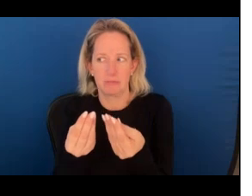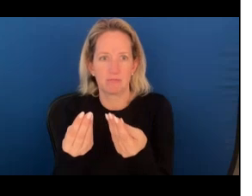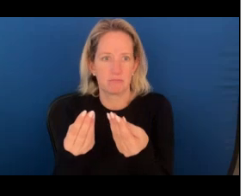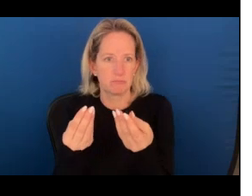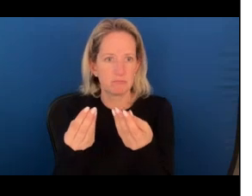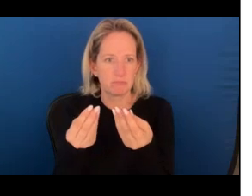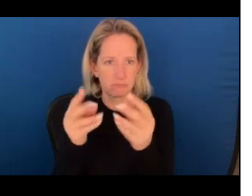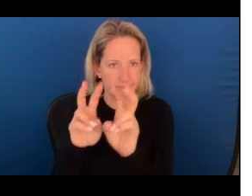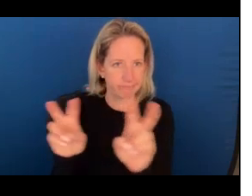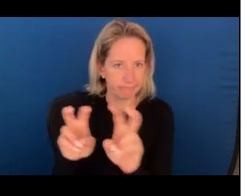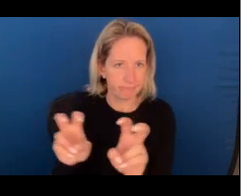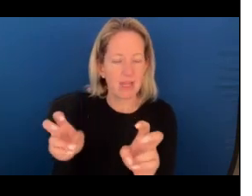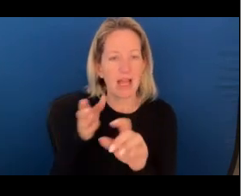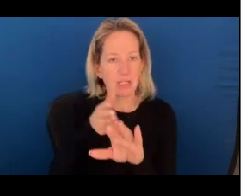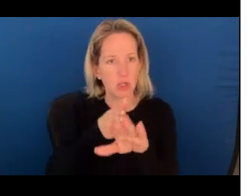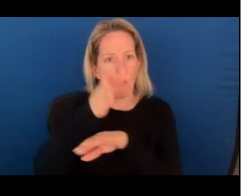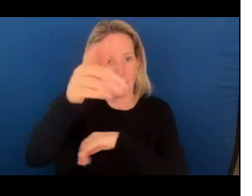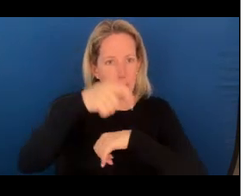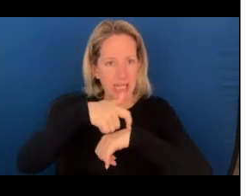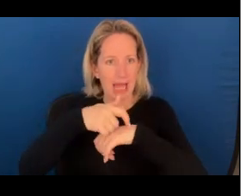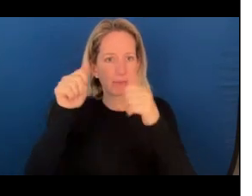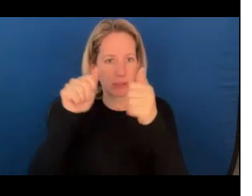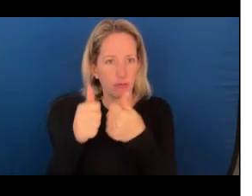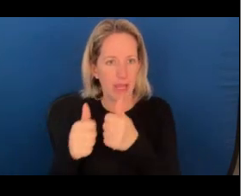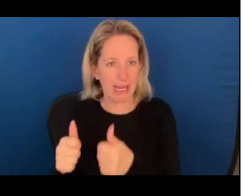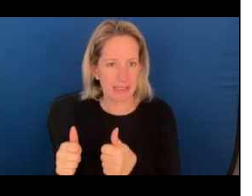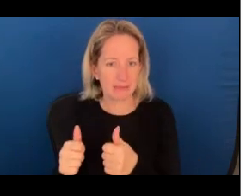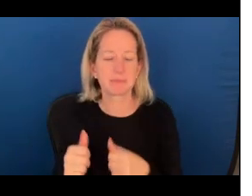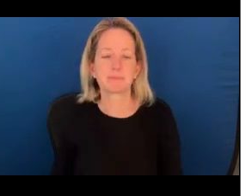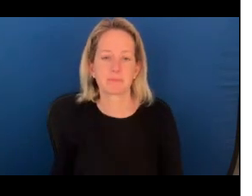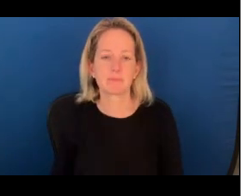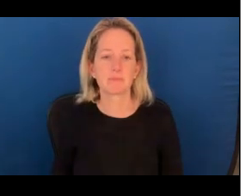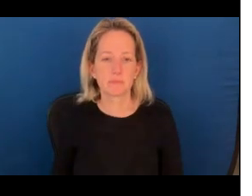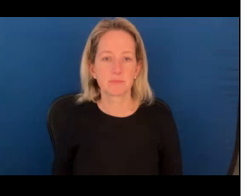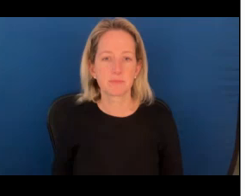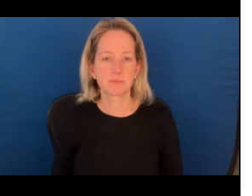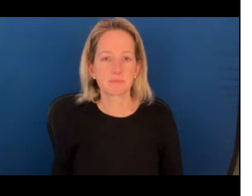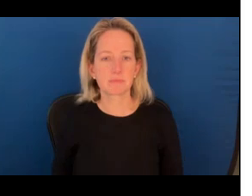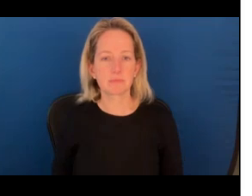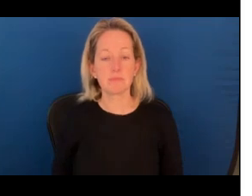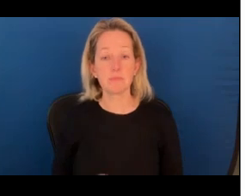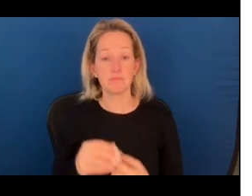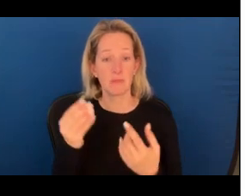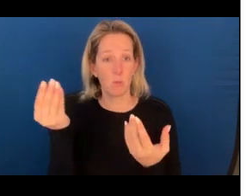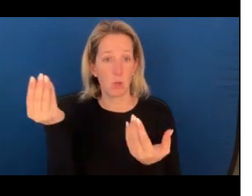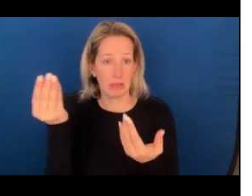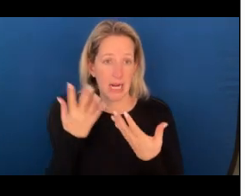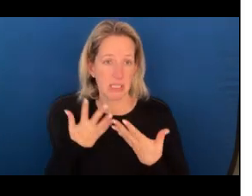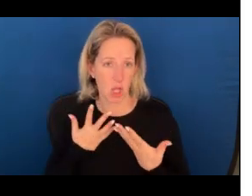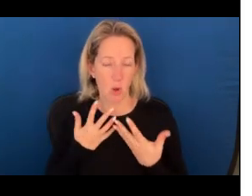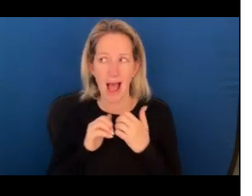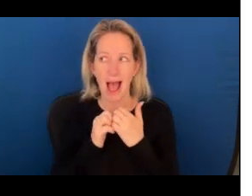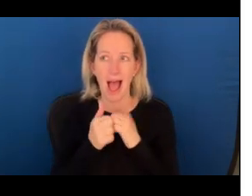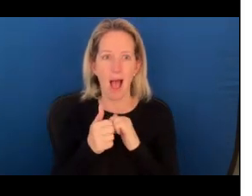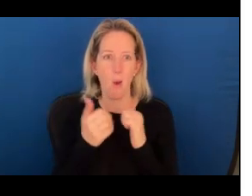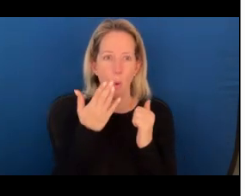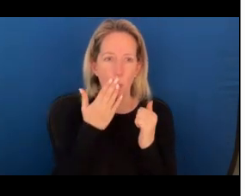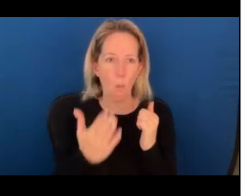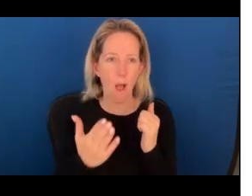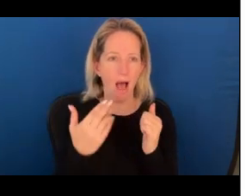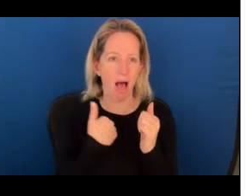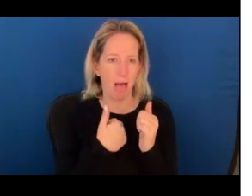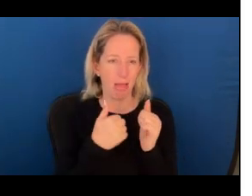as they degrade over time. You can click next. And so basically, this is going to give us kind of a sense for how long we can expect